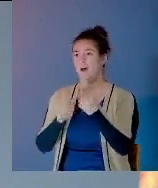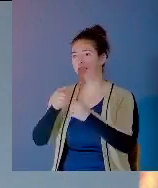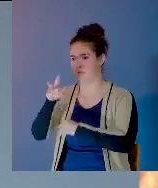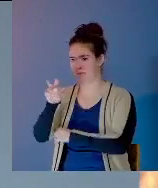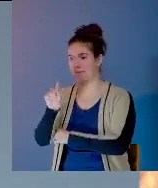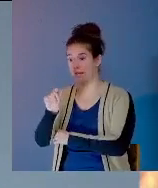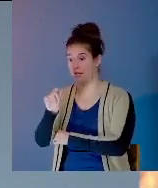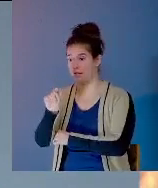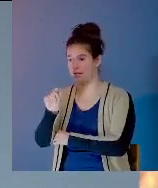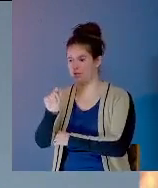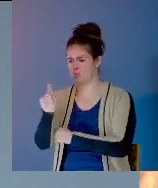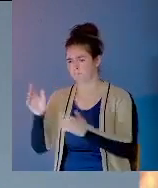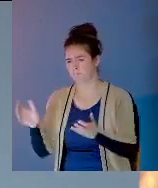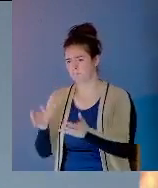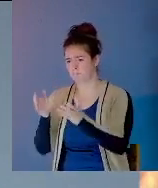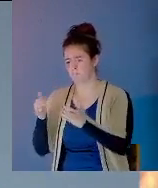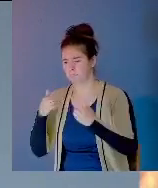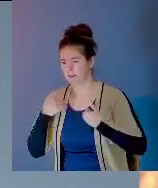I'm thankful for,